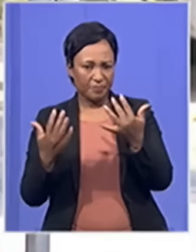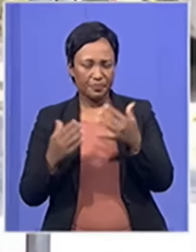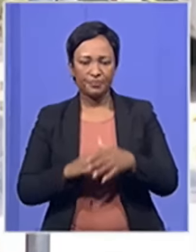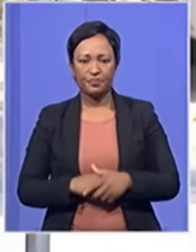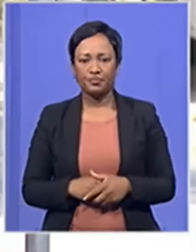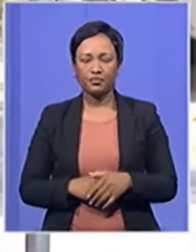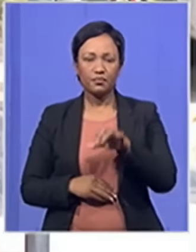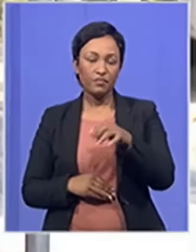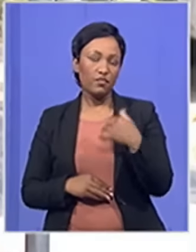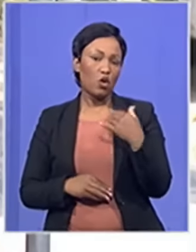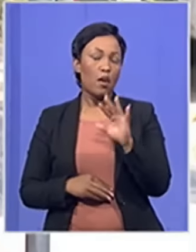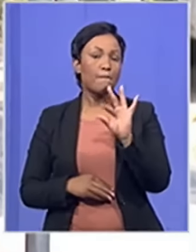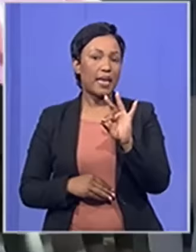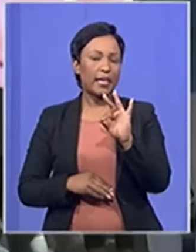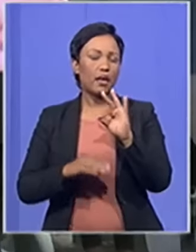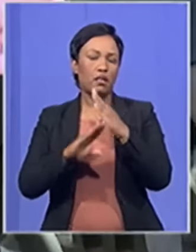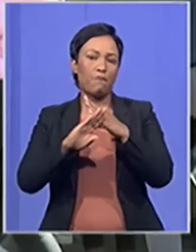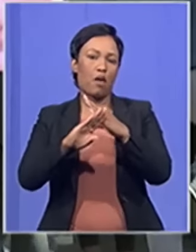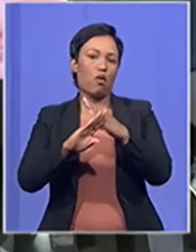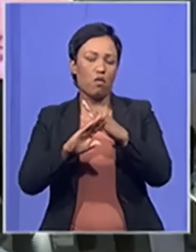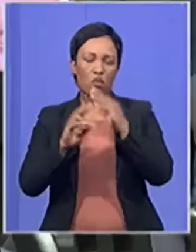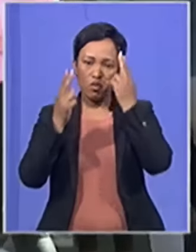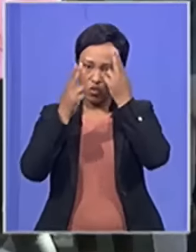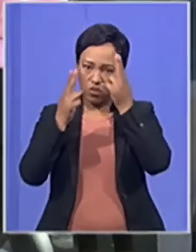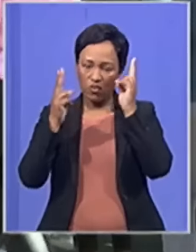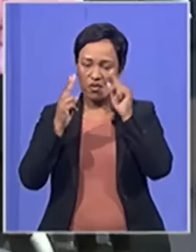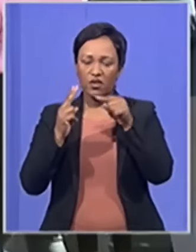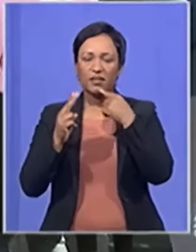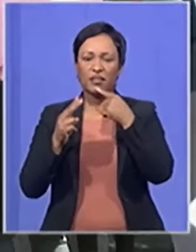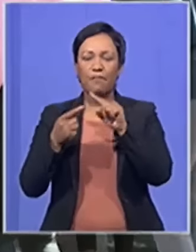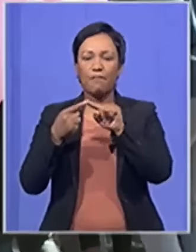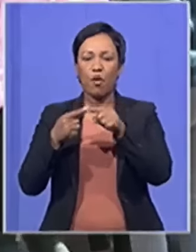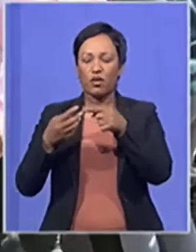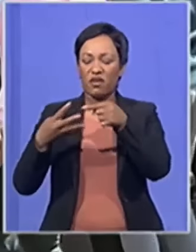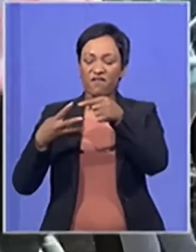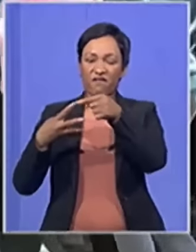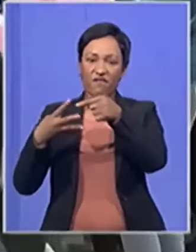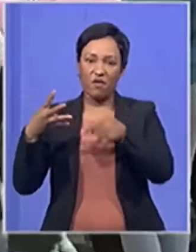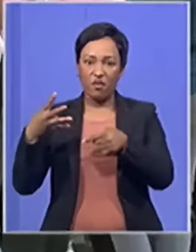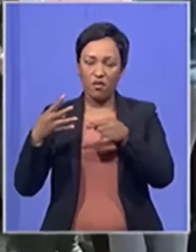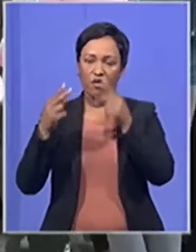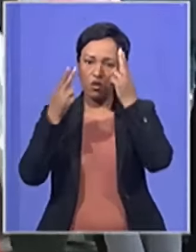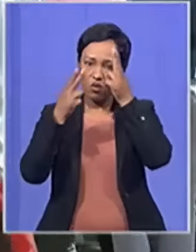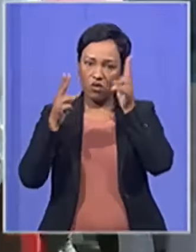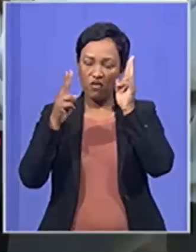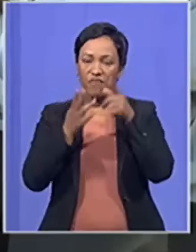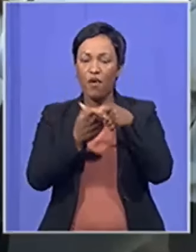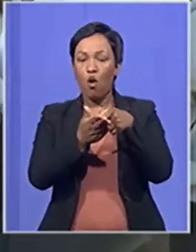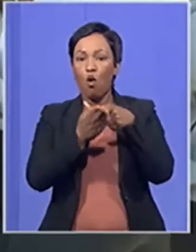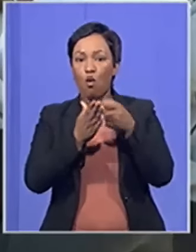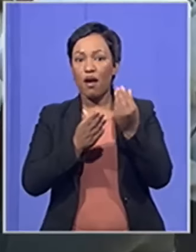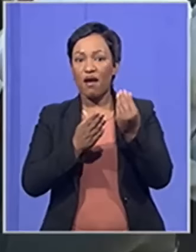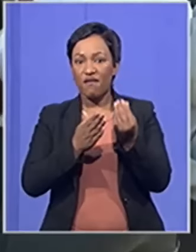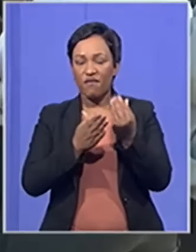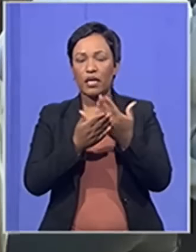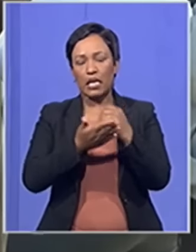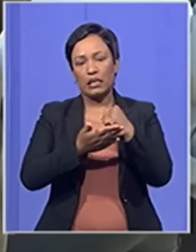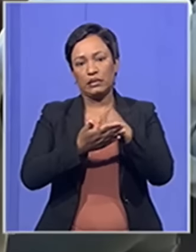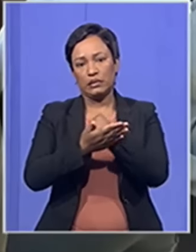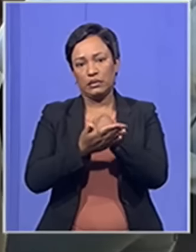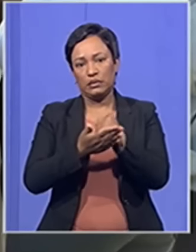ka Mantaga. University e beile dintlha di le 4 tse di dirang gore baithuti ba ba nang le dikoloto ba kgone go